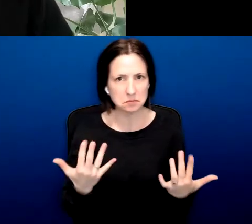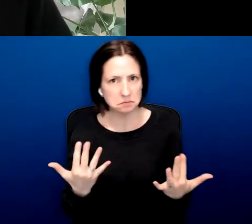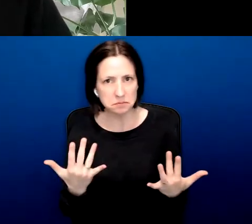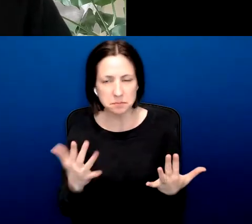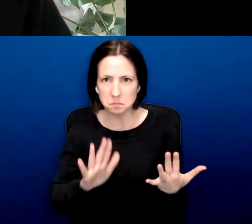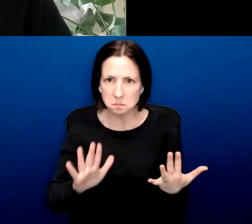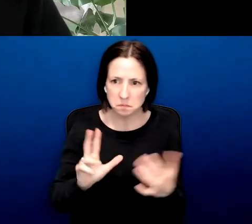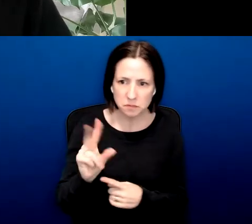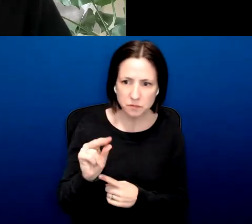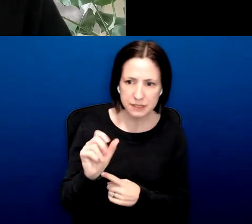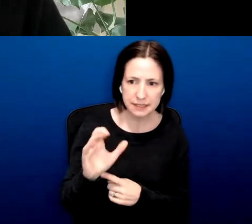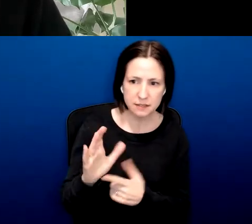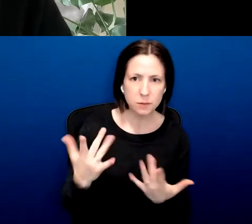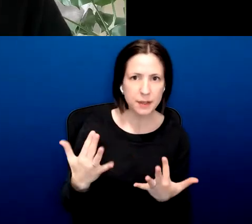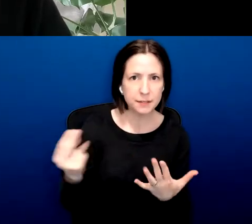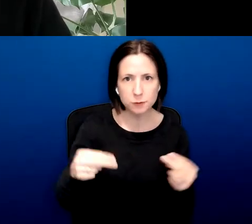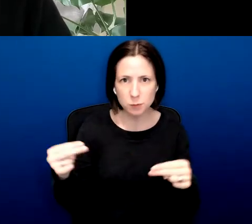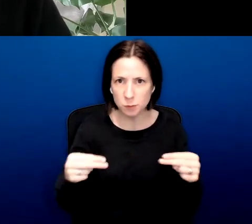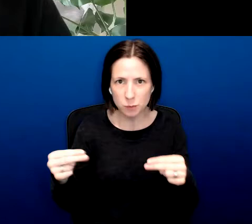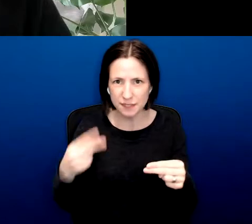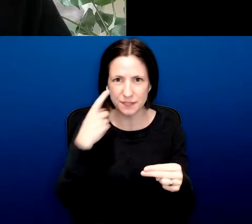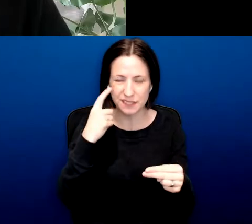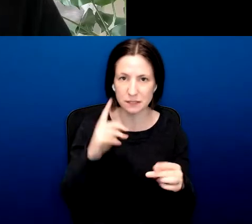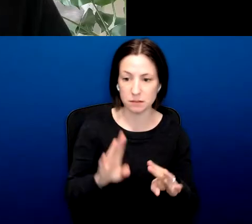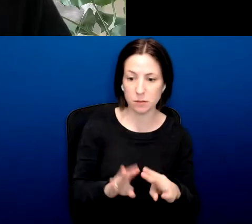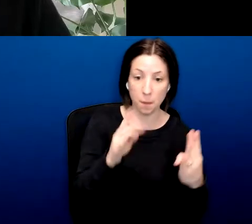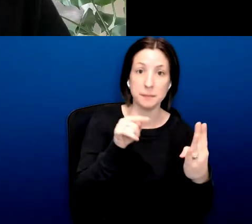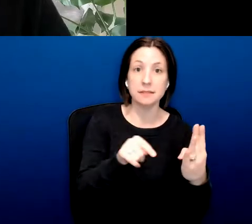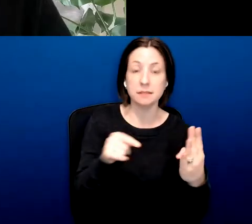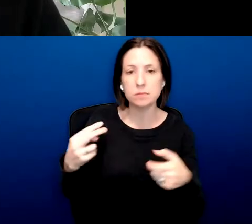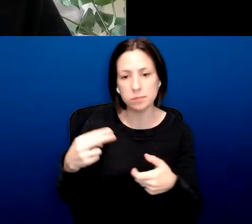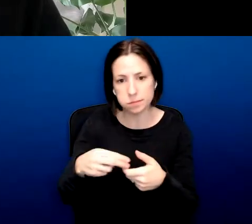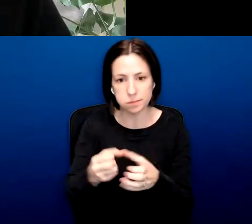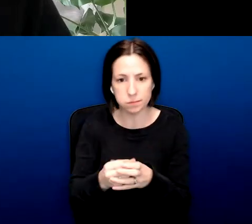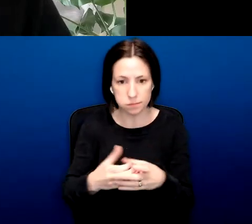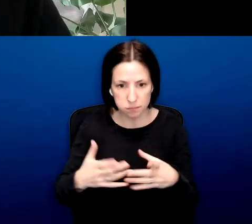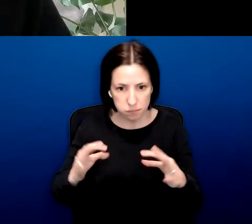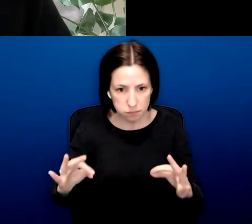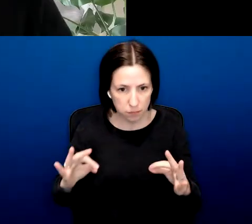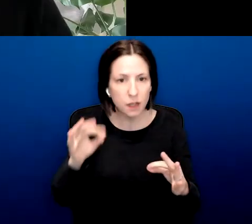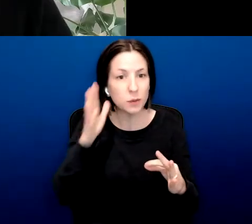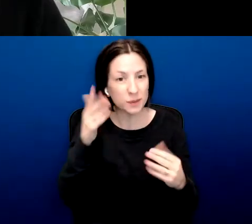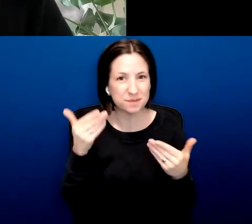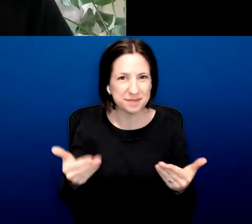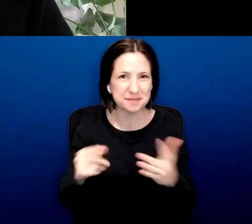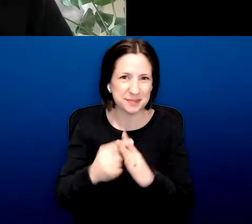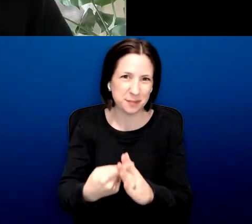for folks to roll on in since we've just started the webinar. And in about 30 seconds, we will get going